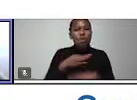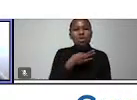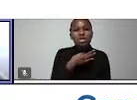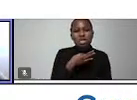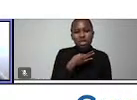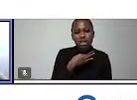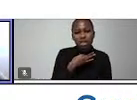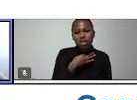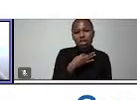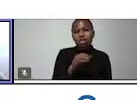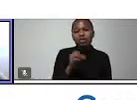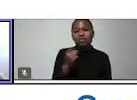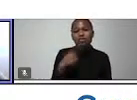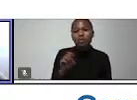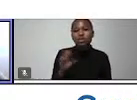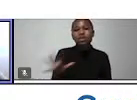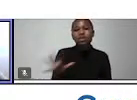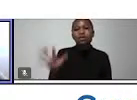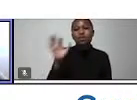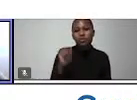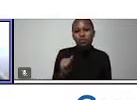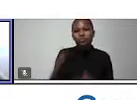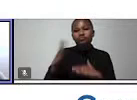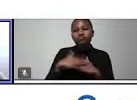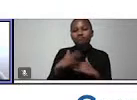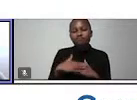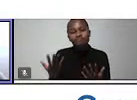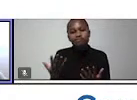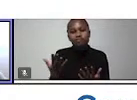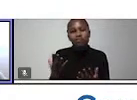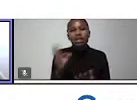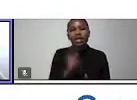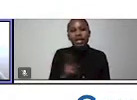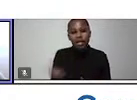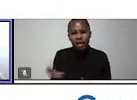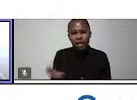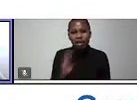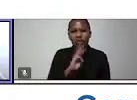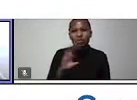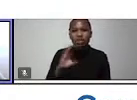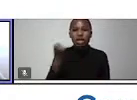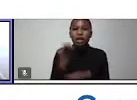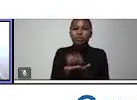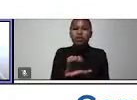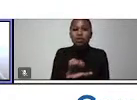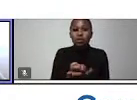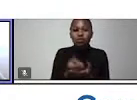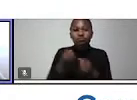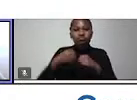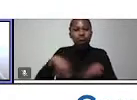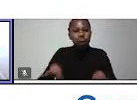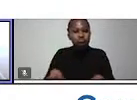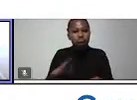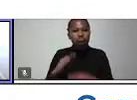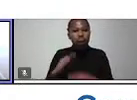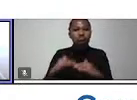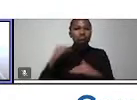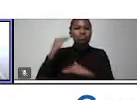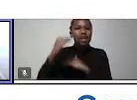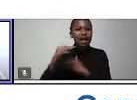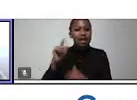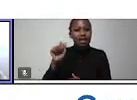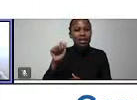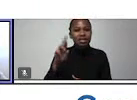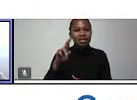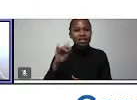the rest actually of South Africa on average. And again, the Western Cape's economic losses due to higher tariffs is as